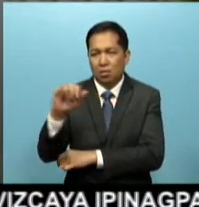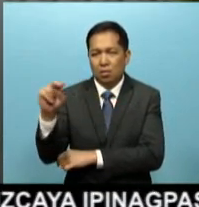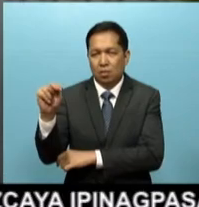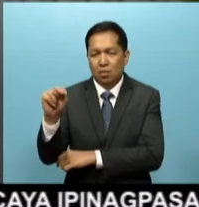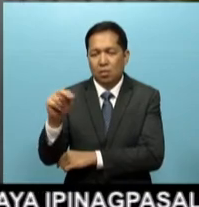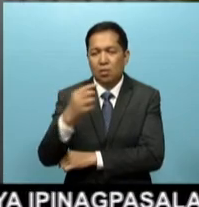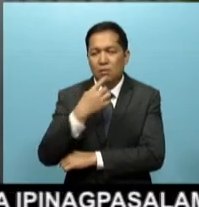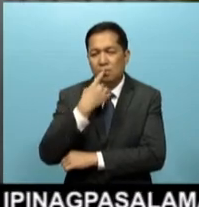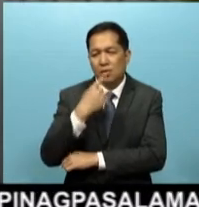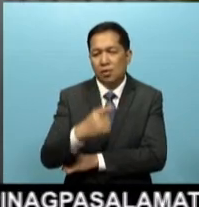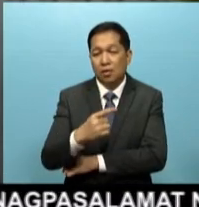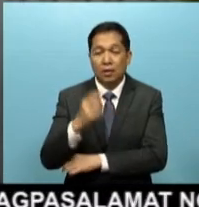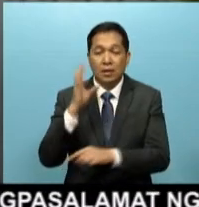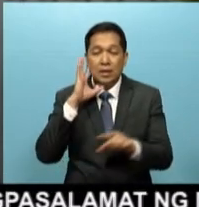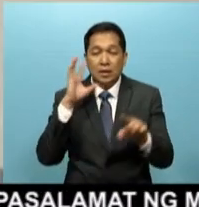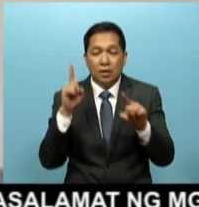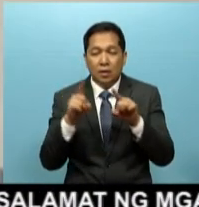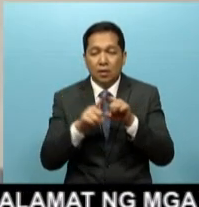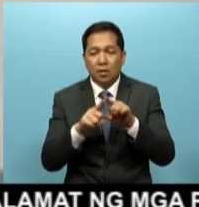Sister Noemi Jimenez.